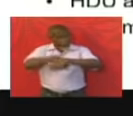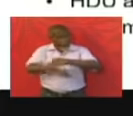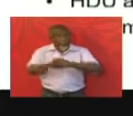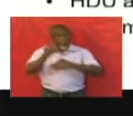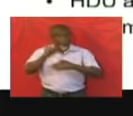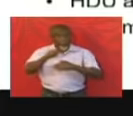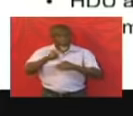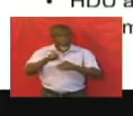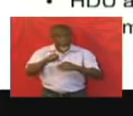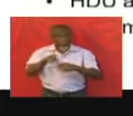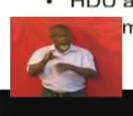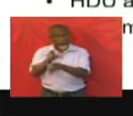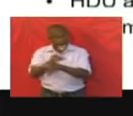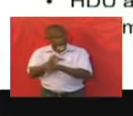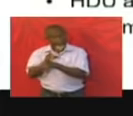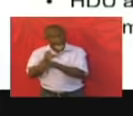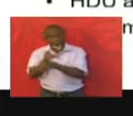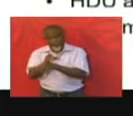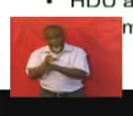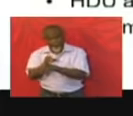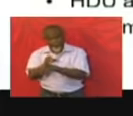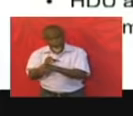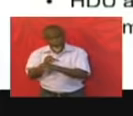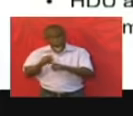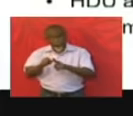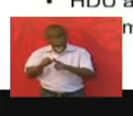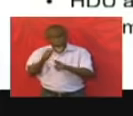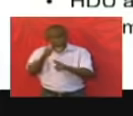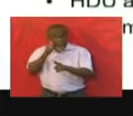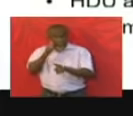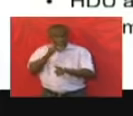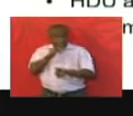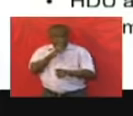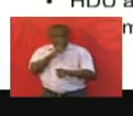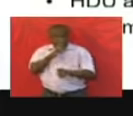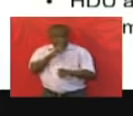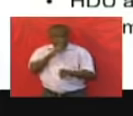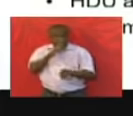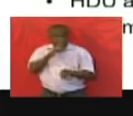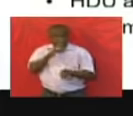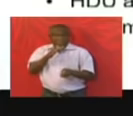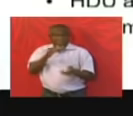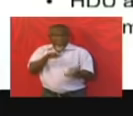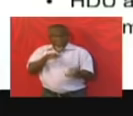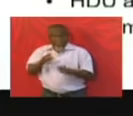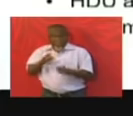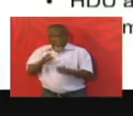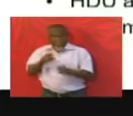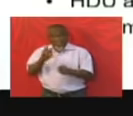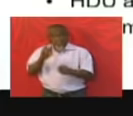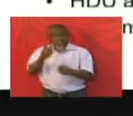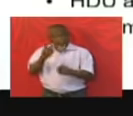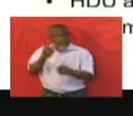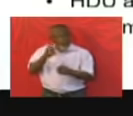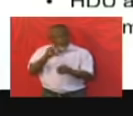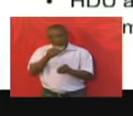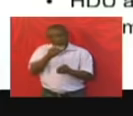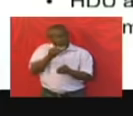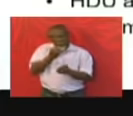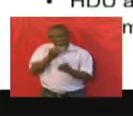unit, but unfortunately our patient passed away a few weeks after she had delivered. So I know there was a little bit